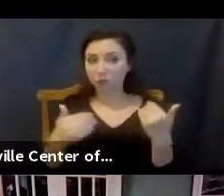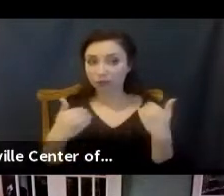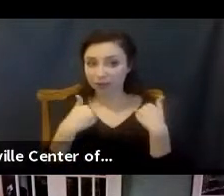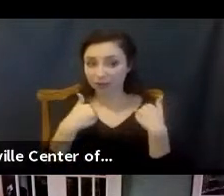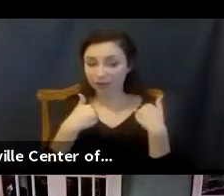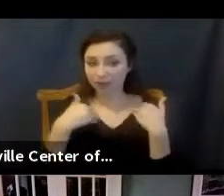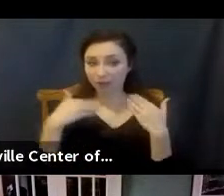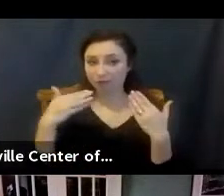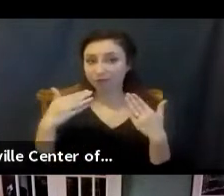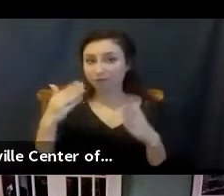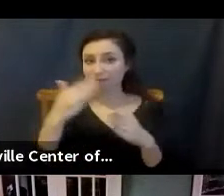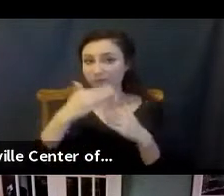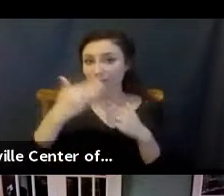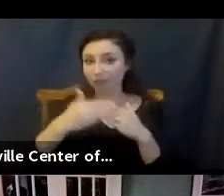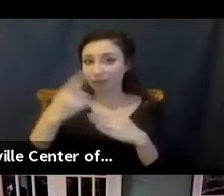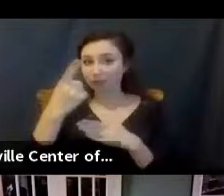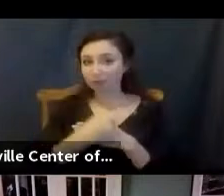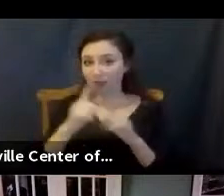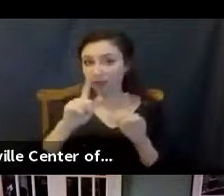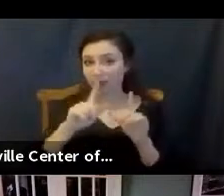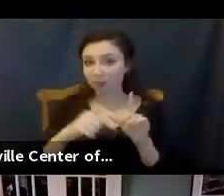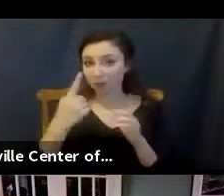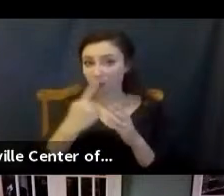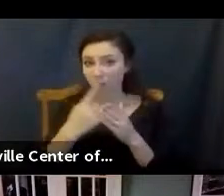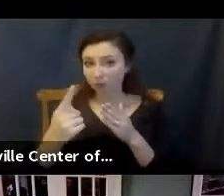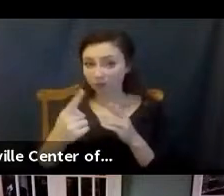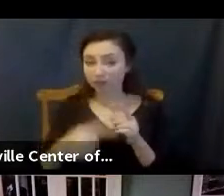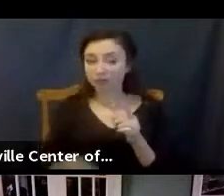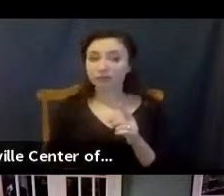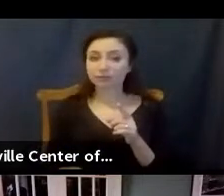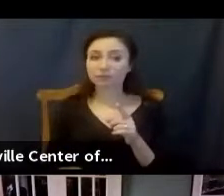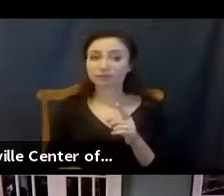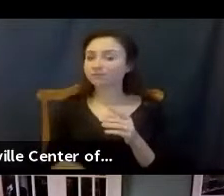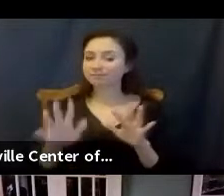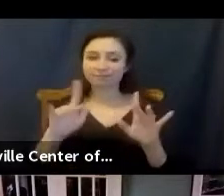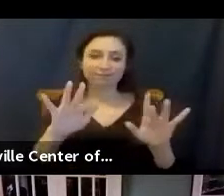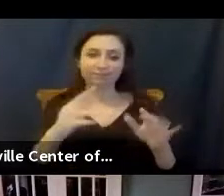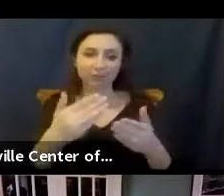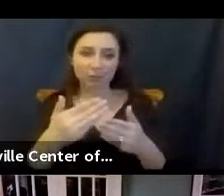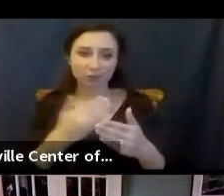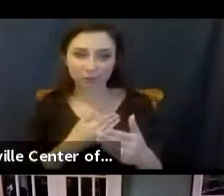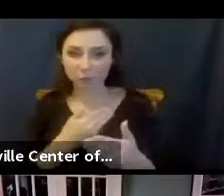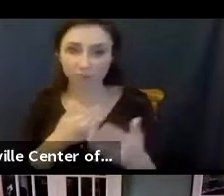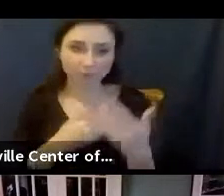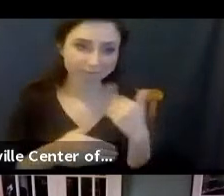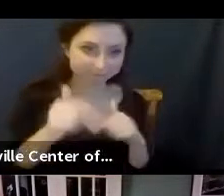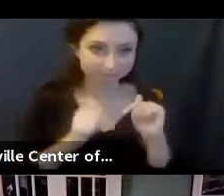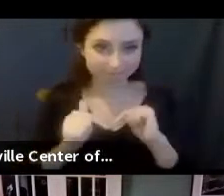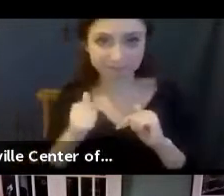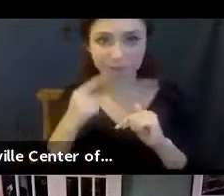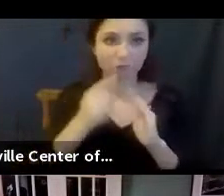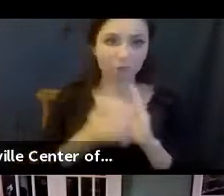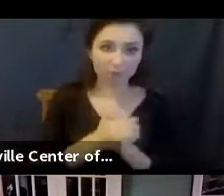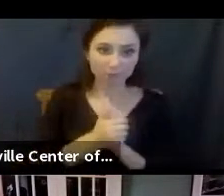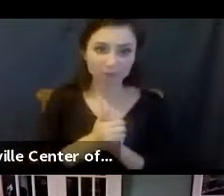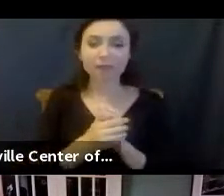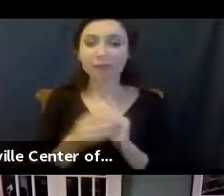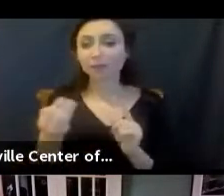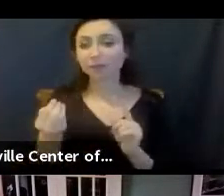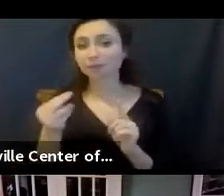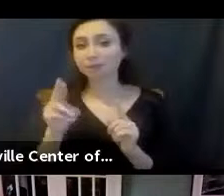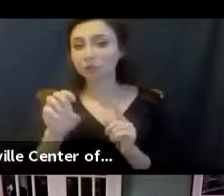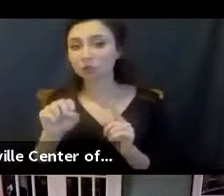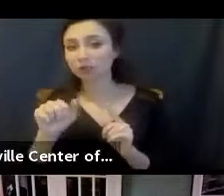of 1 week. Discussion. So before we get to the point of amendment, is there, Mr. Sanders, is there a way